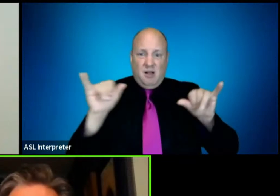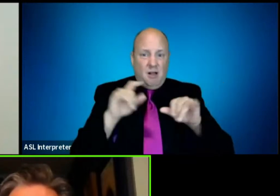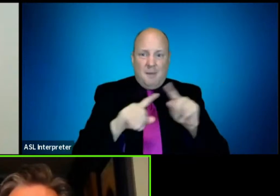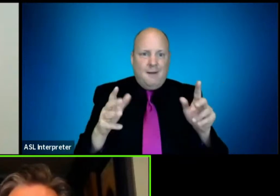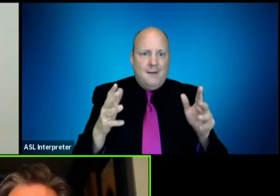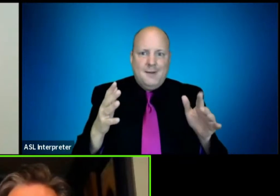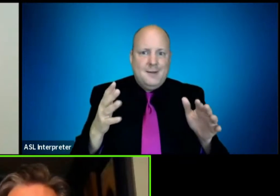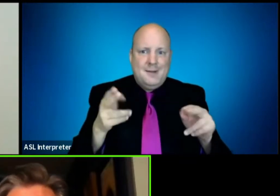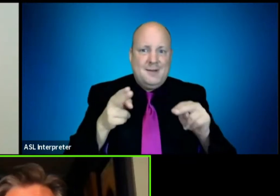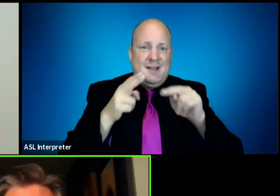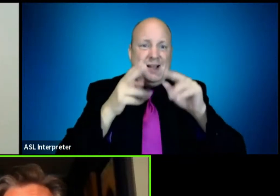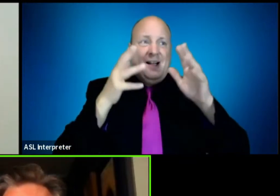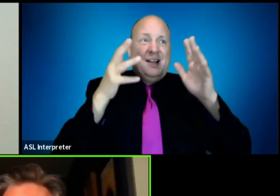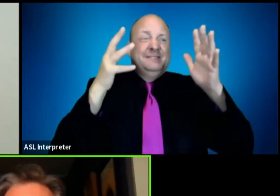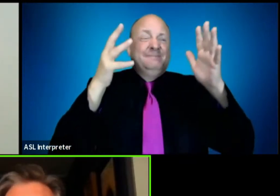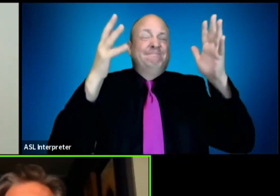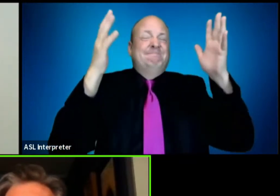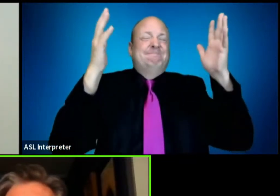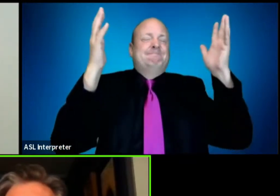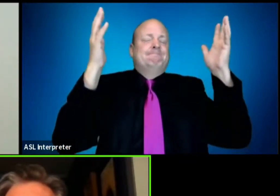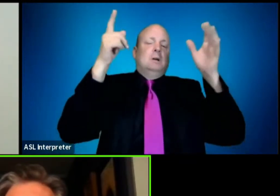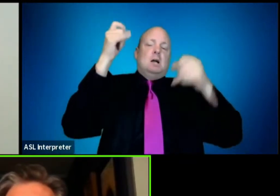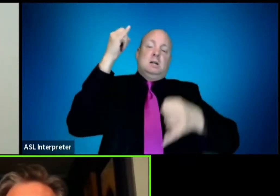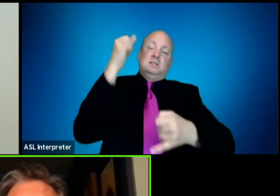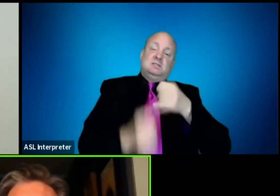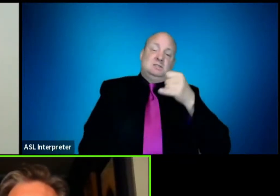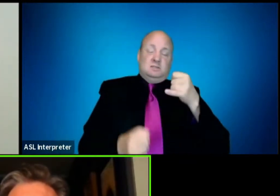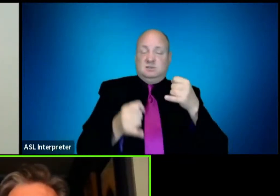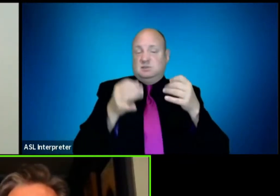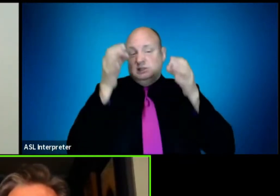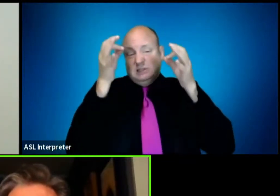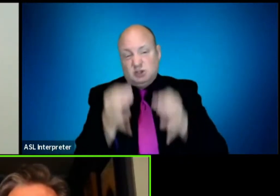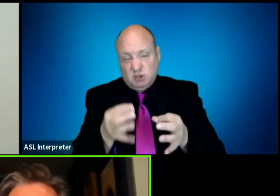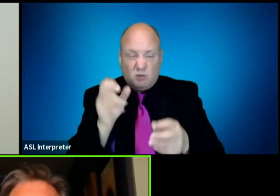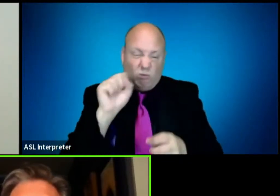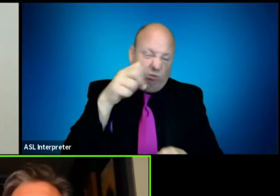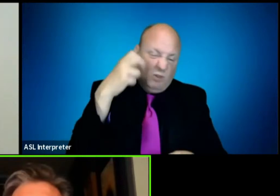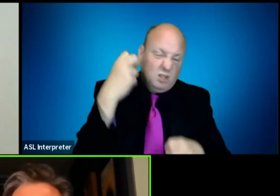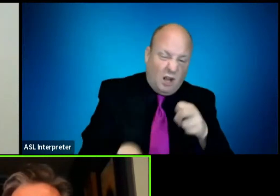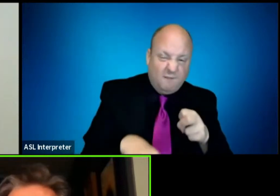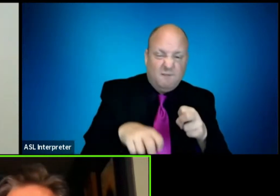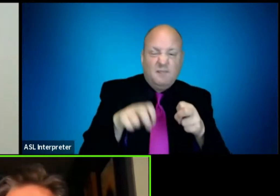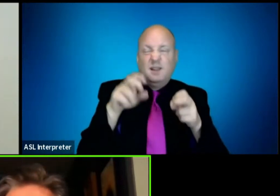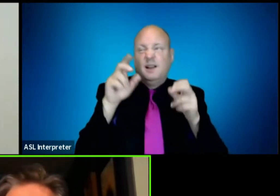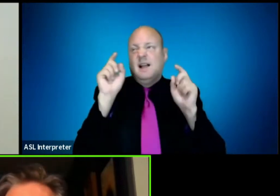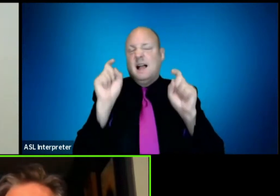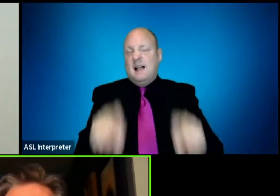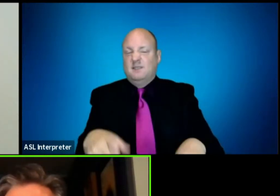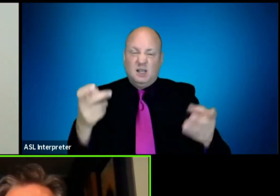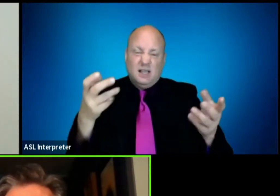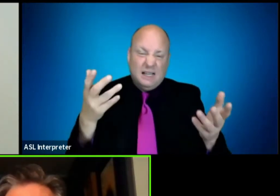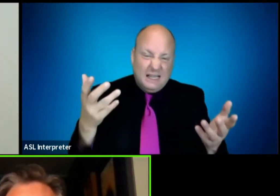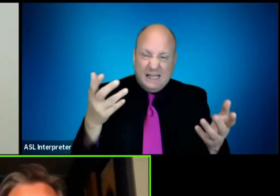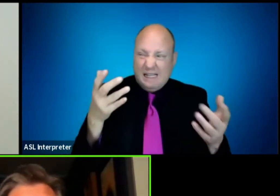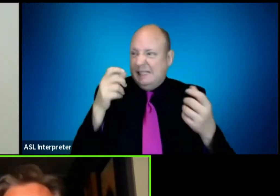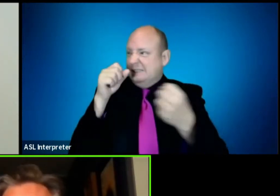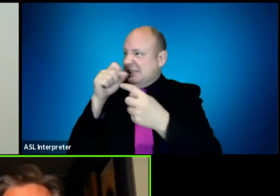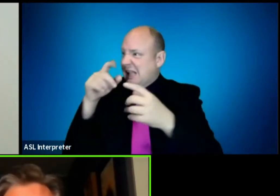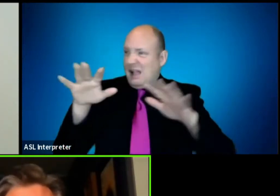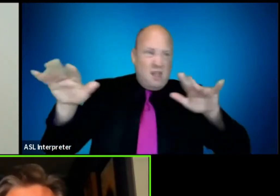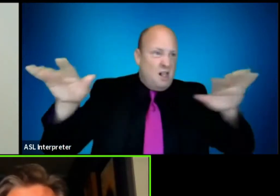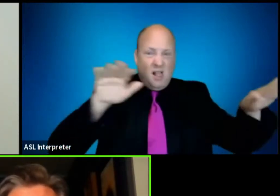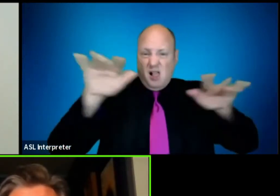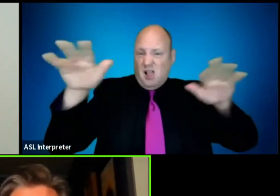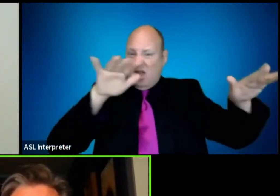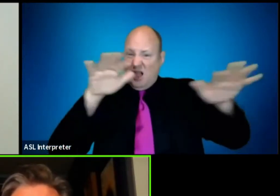students receiving that distance learning at home that they can't deliver two full sets of instruction, in person to some students and remote to others. And so